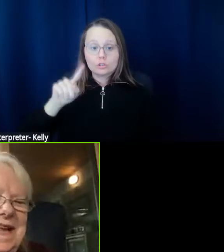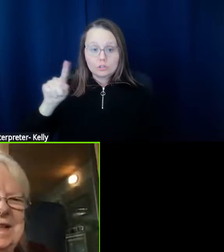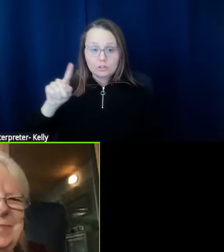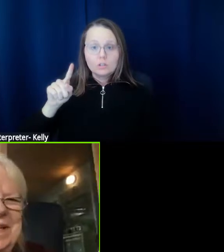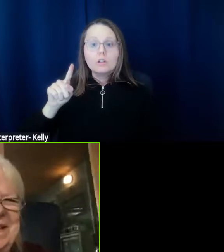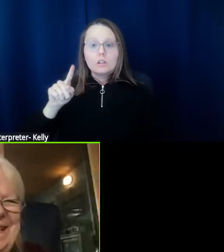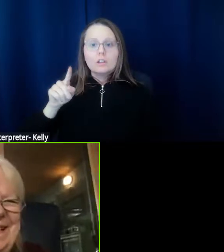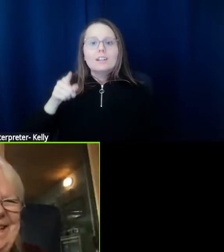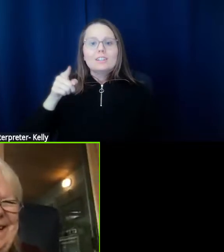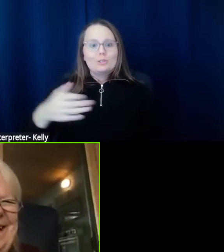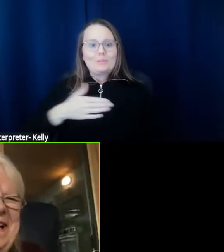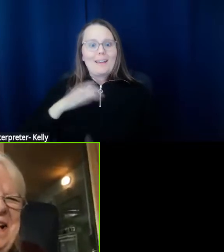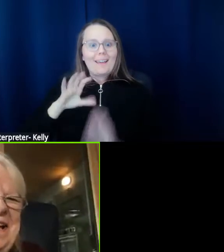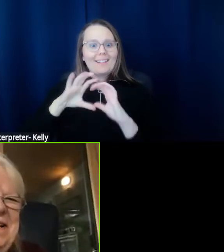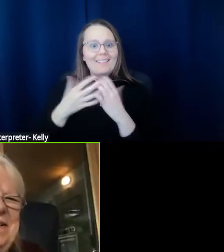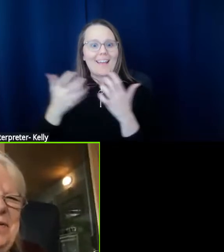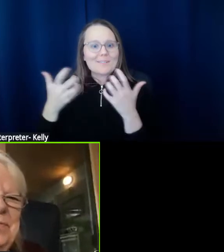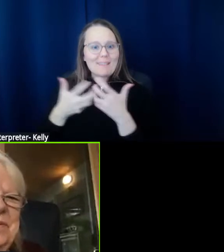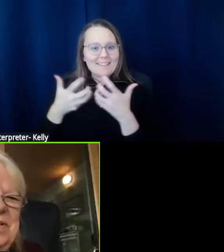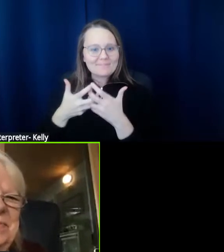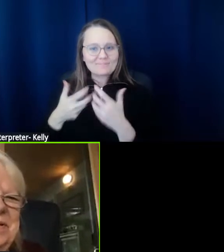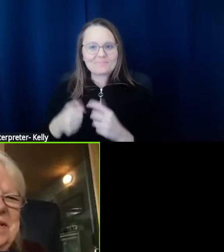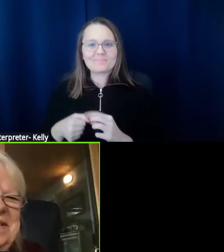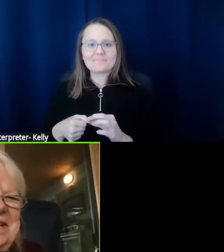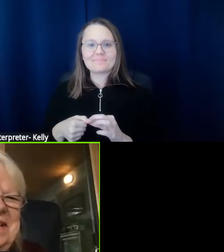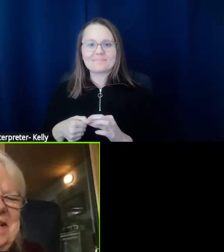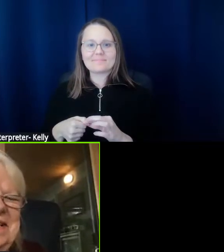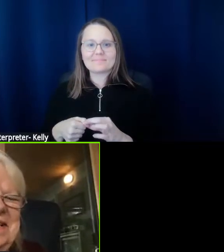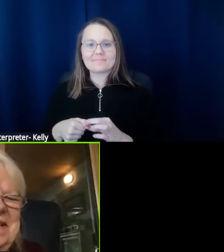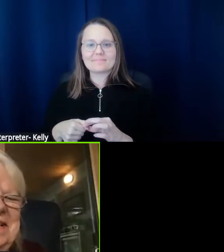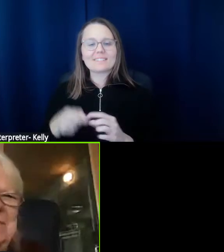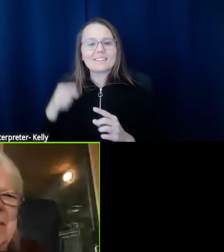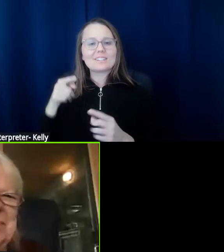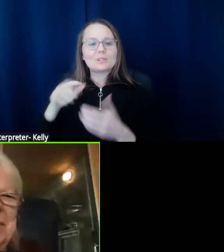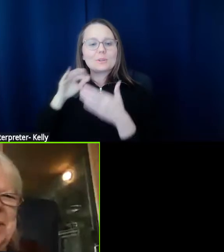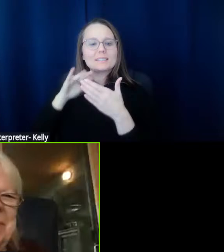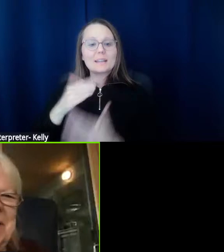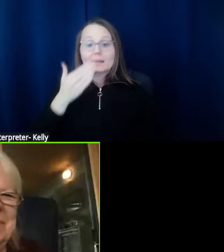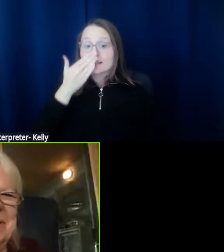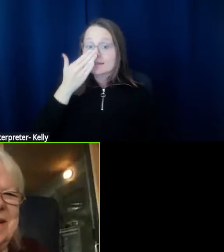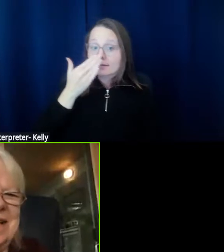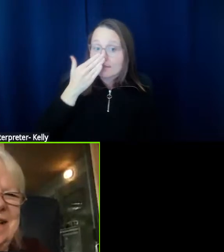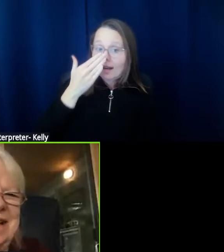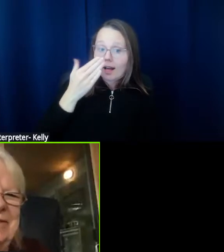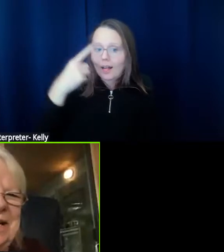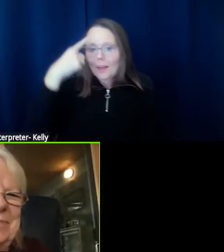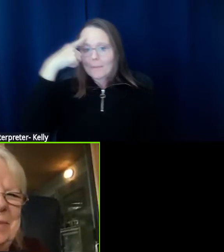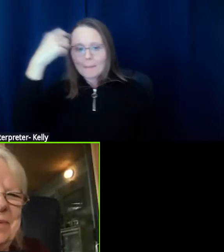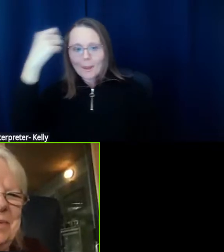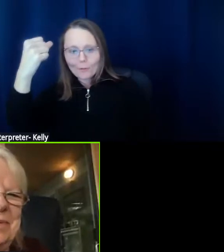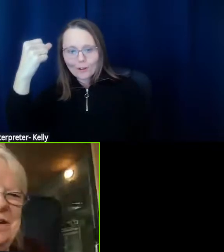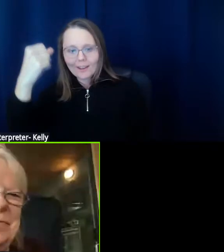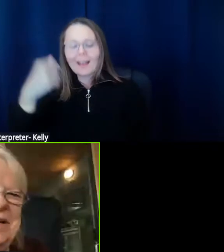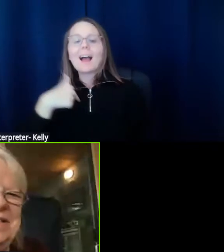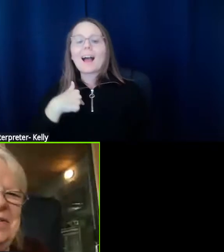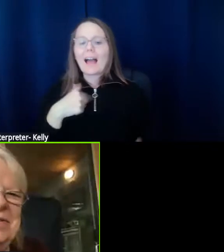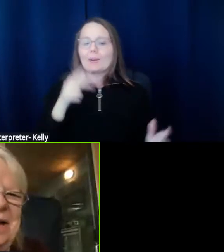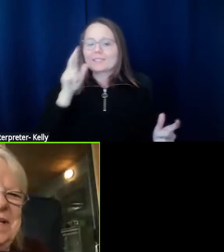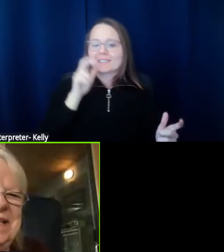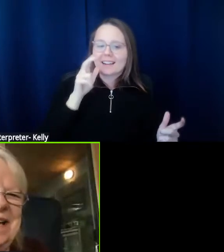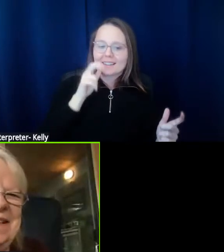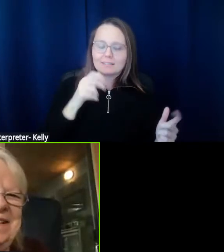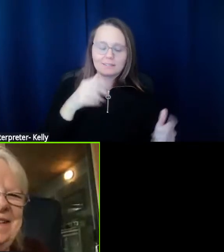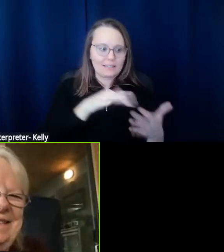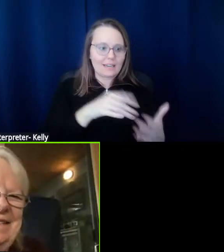my classmate. So she was studying smell and memory when I was studying hearing and memory. So it's all